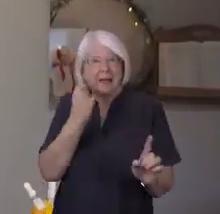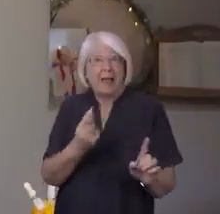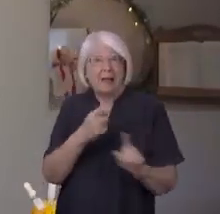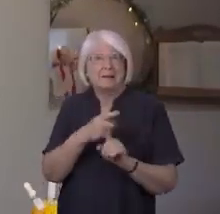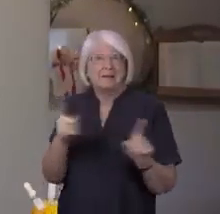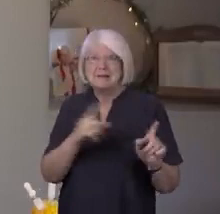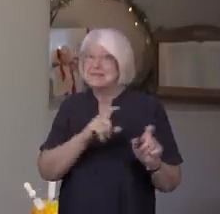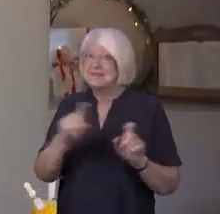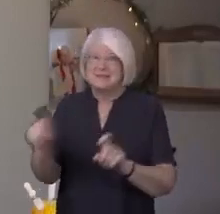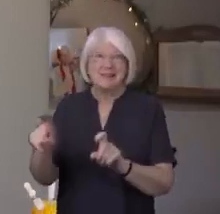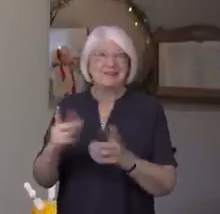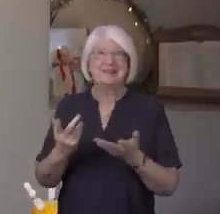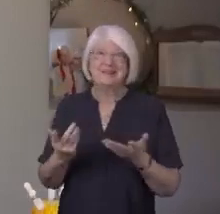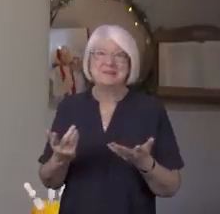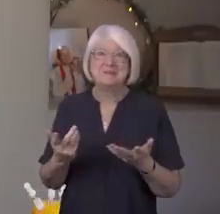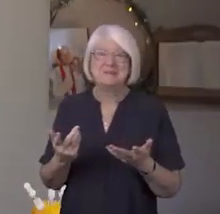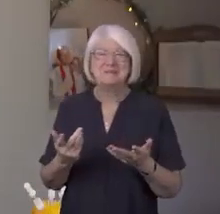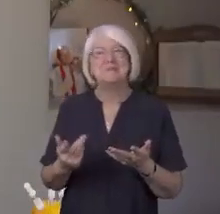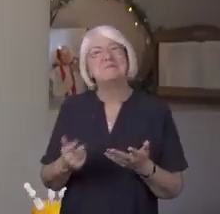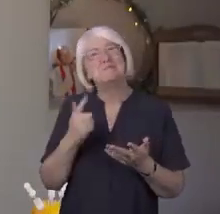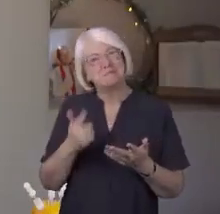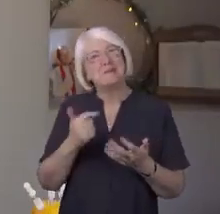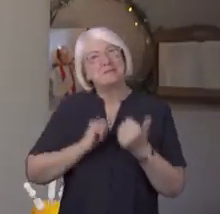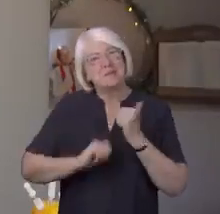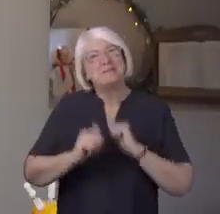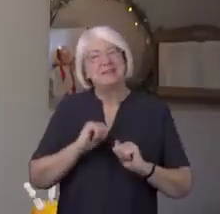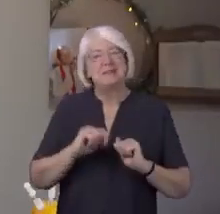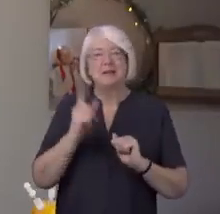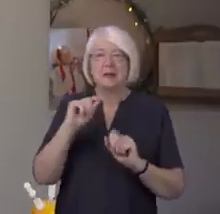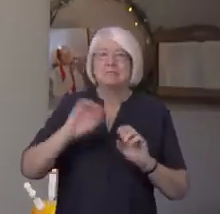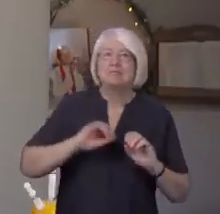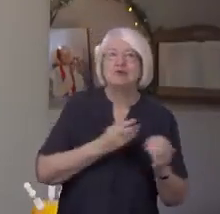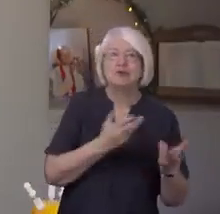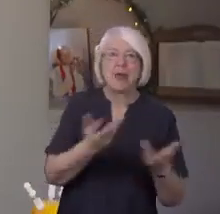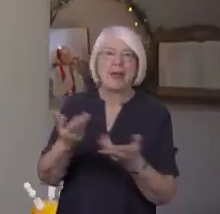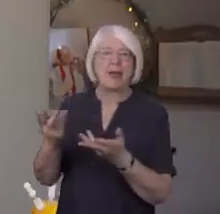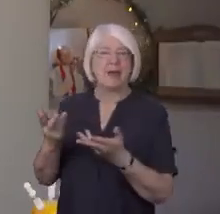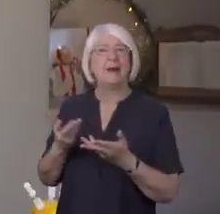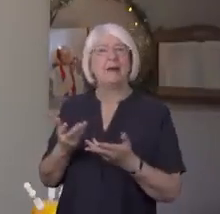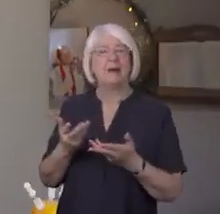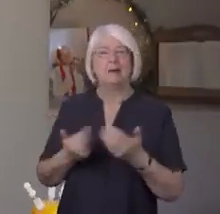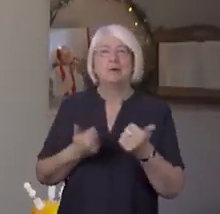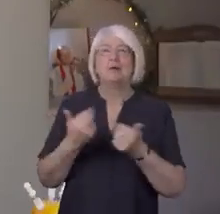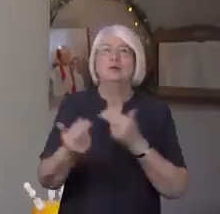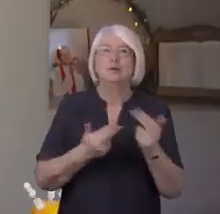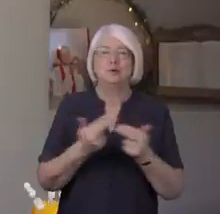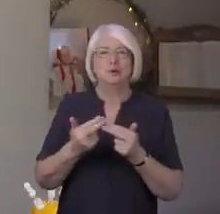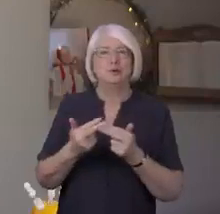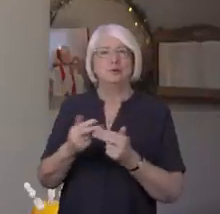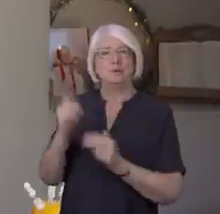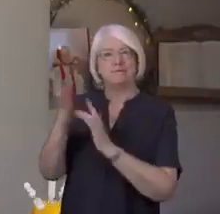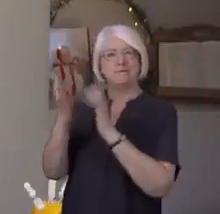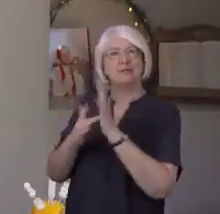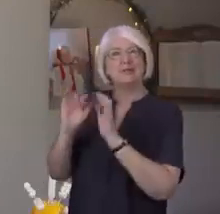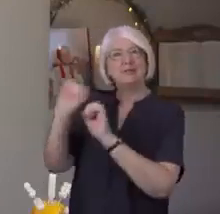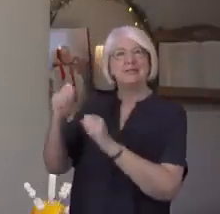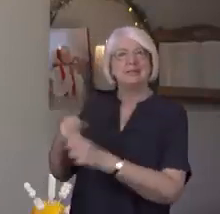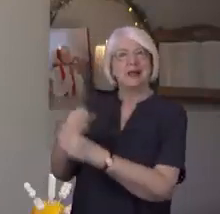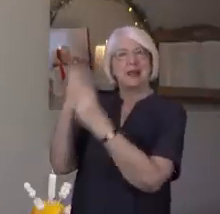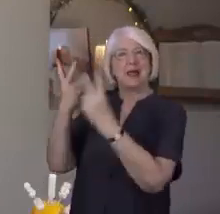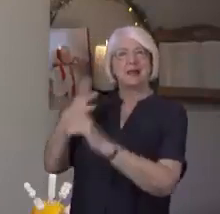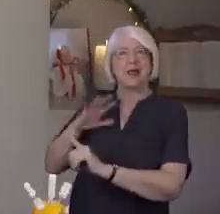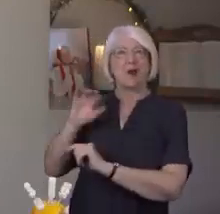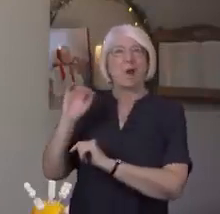technology, it is a privilege to be able to share the good news of the light and hope